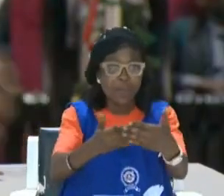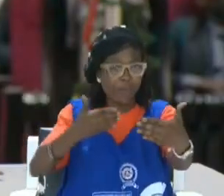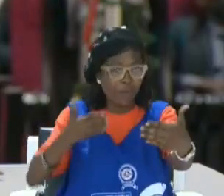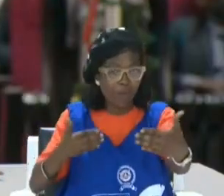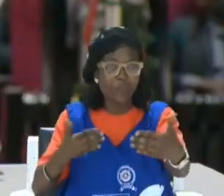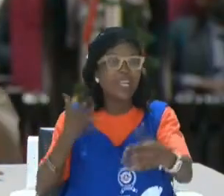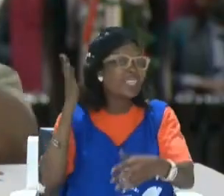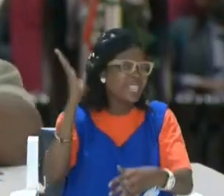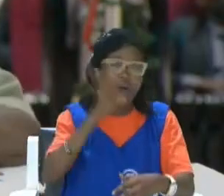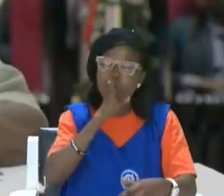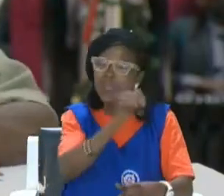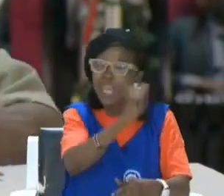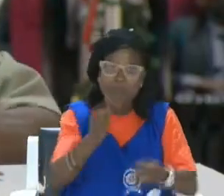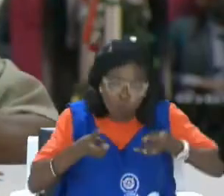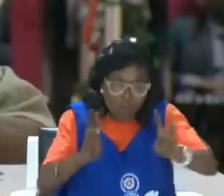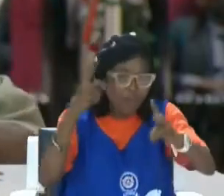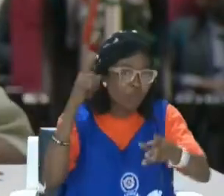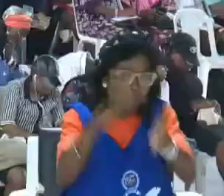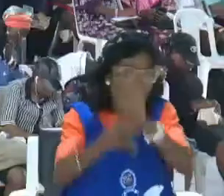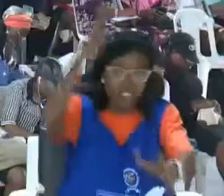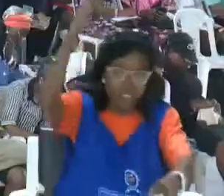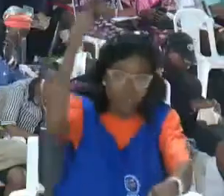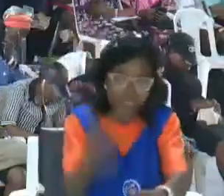there be a way for you.